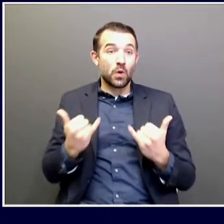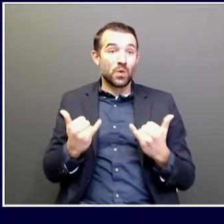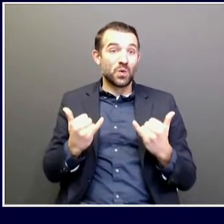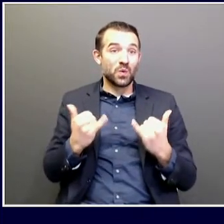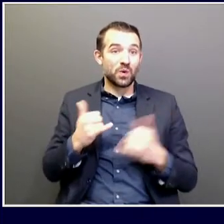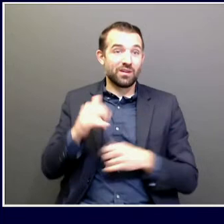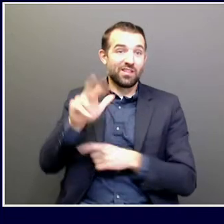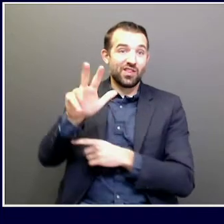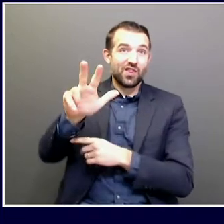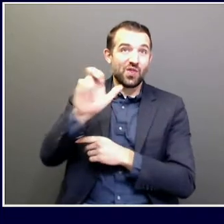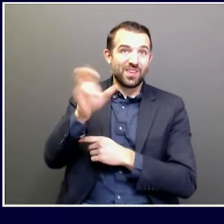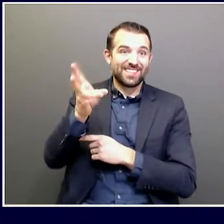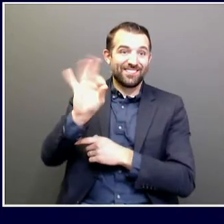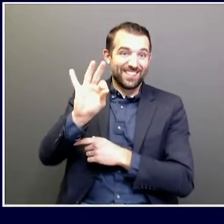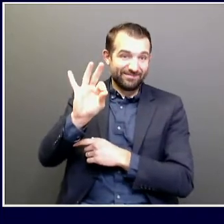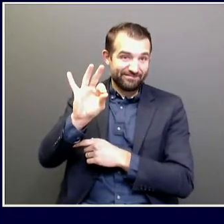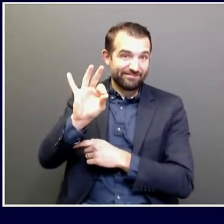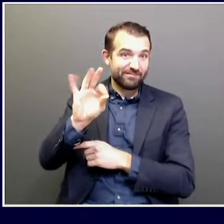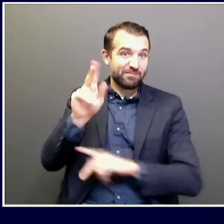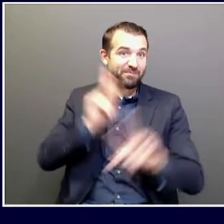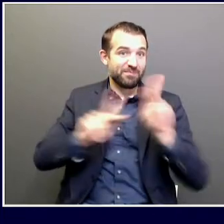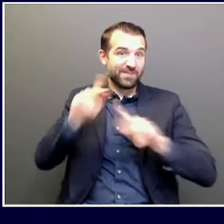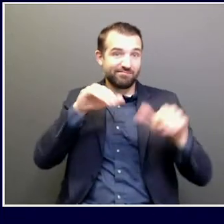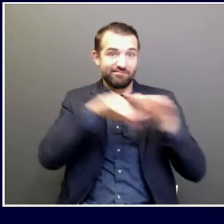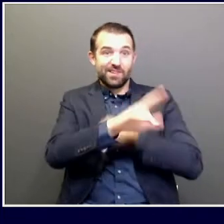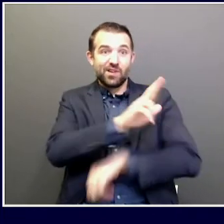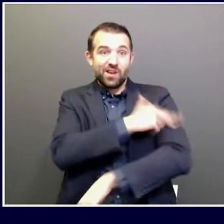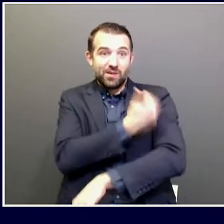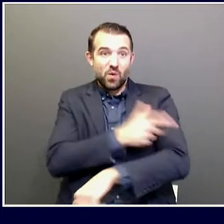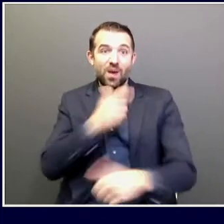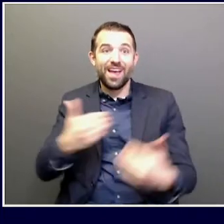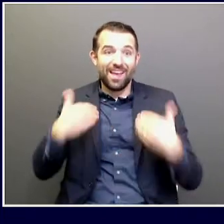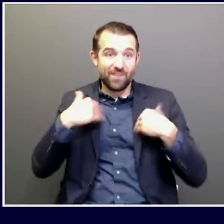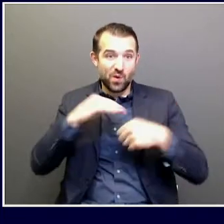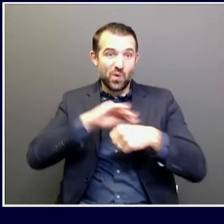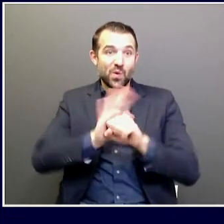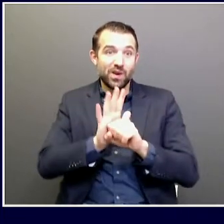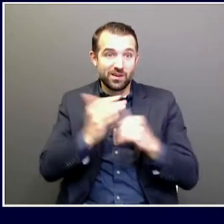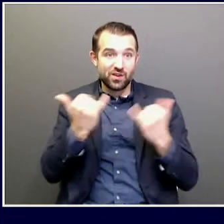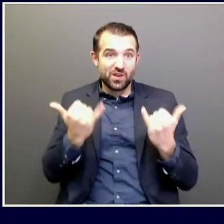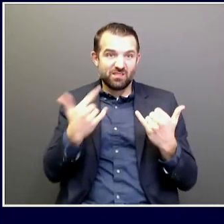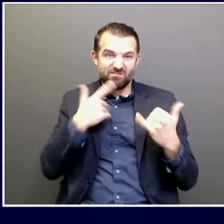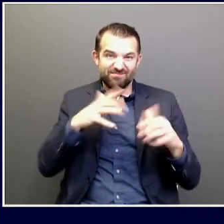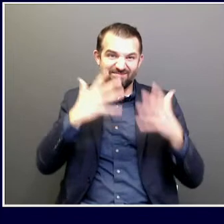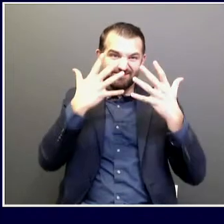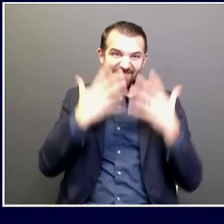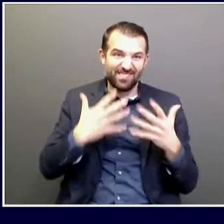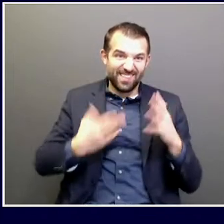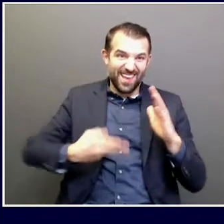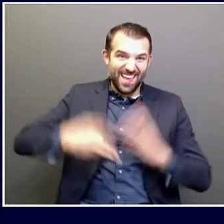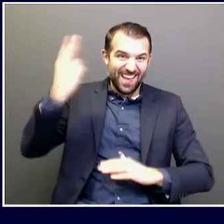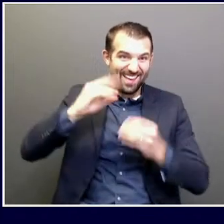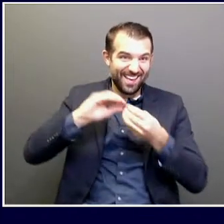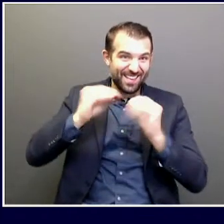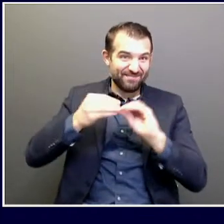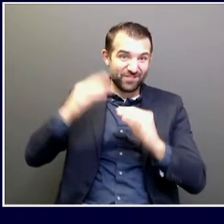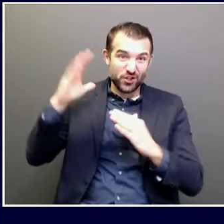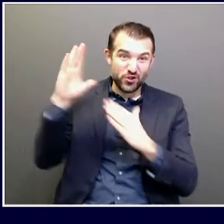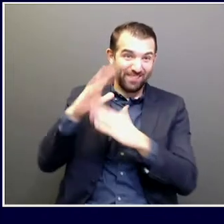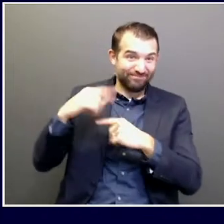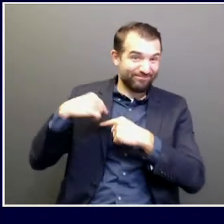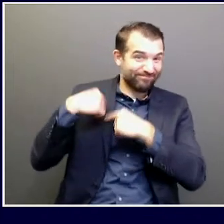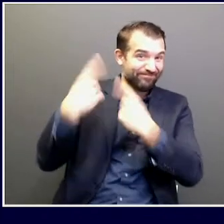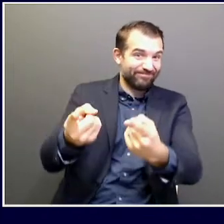are hospitalized with COVID-19, another sad high point. Of those